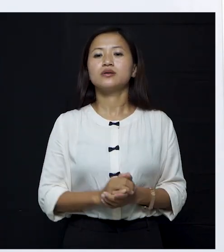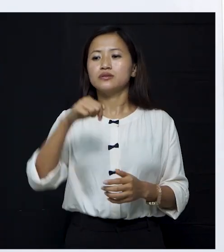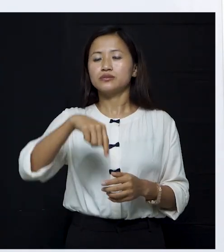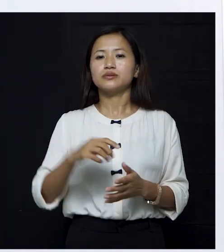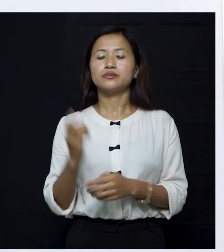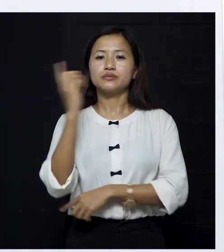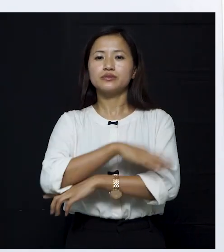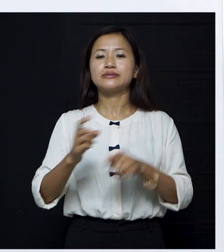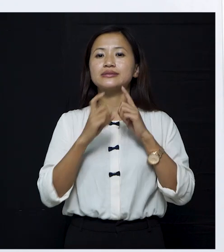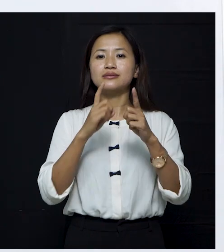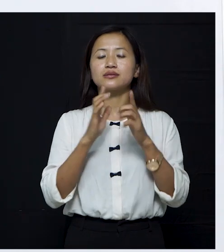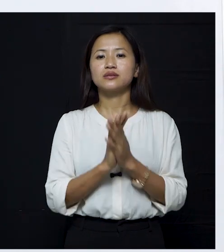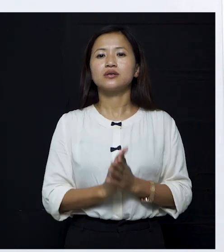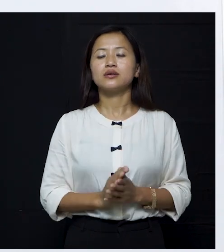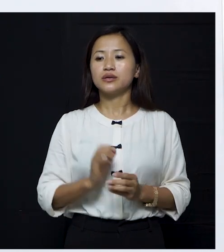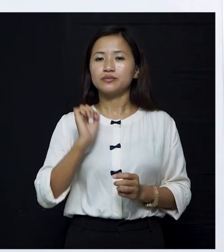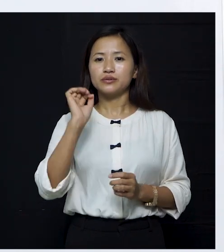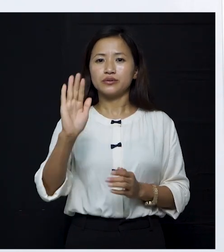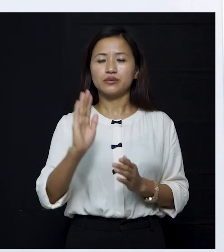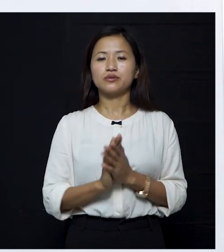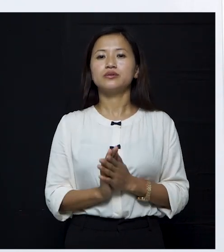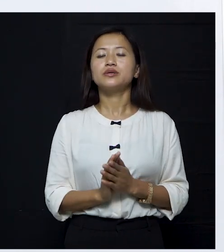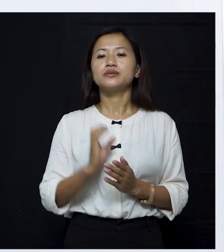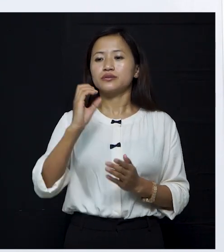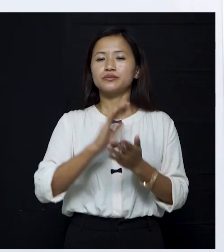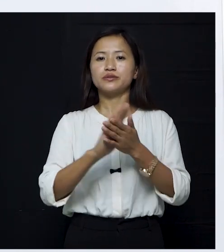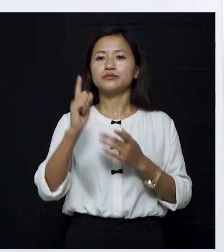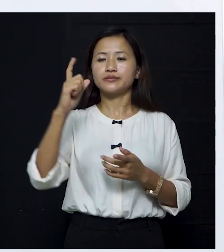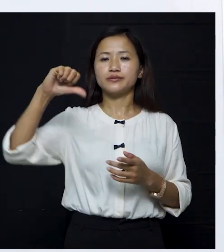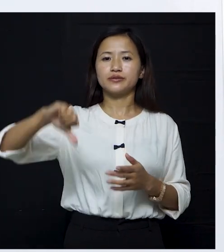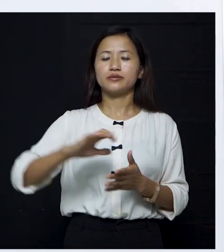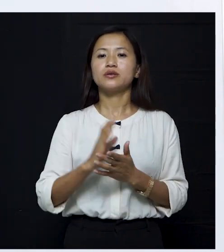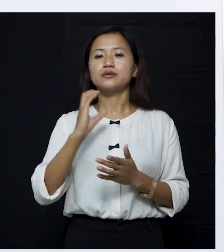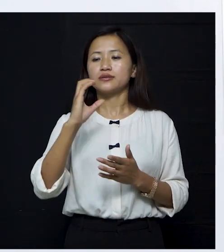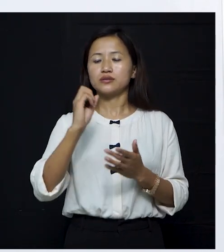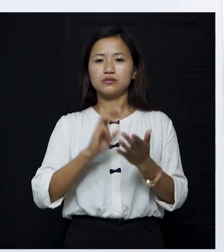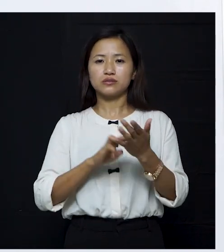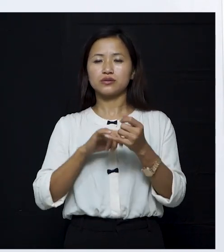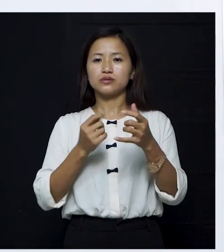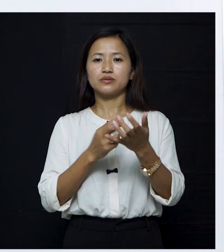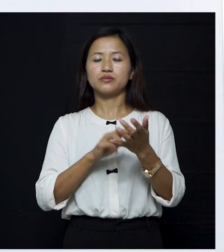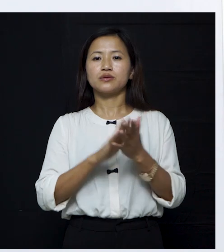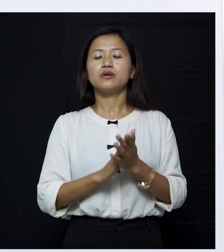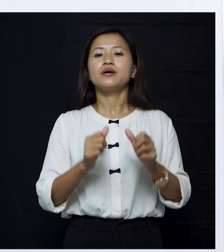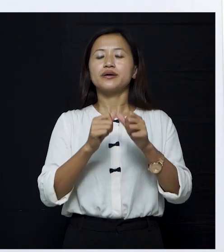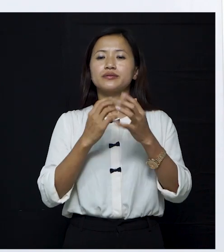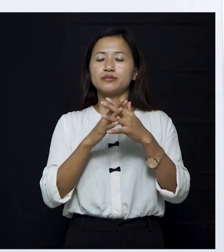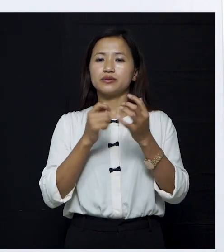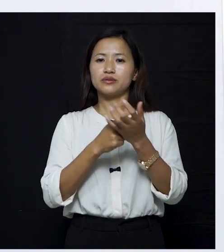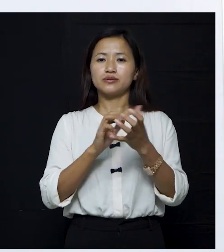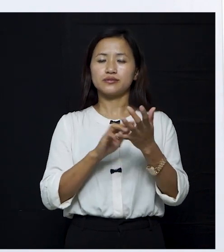we will be discussing about your chapter 19, that is consumer awareness, okay? Chapter